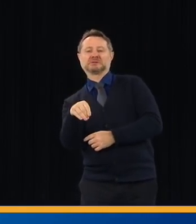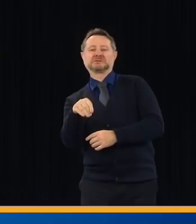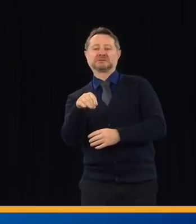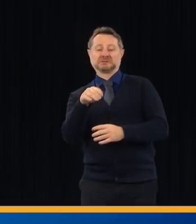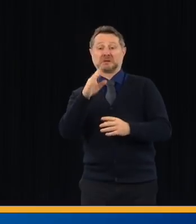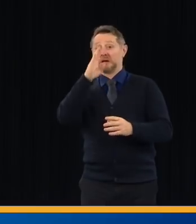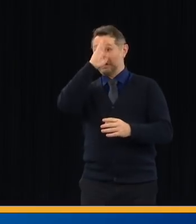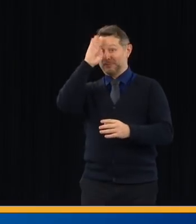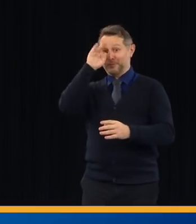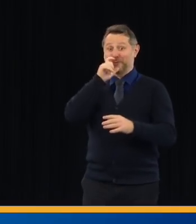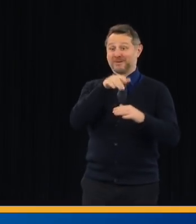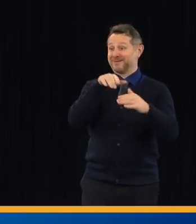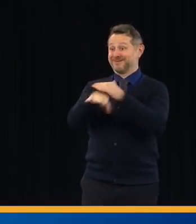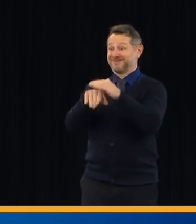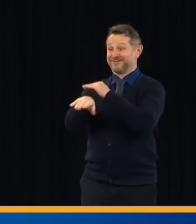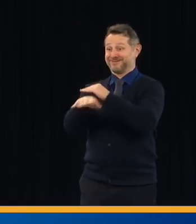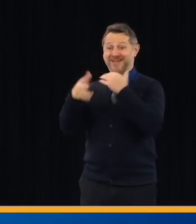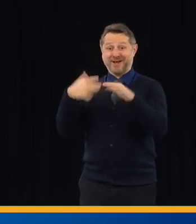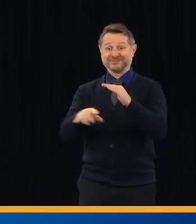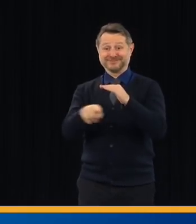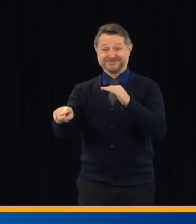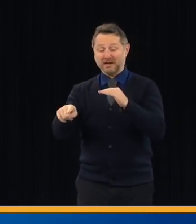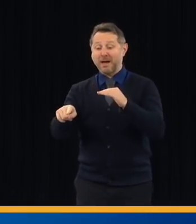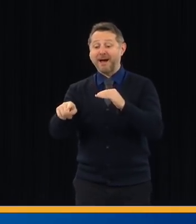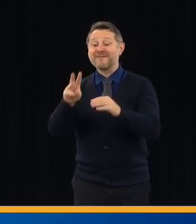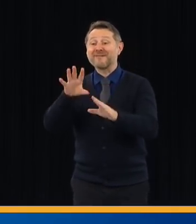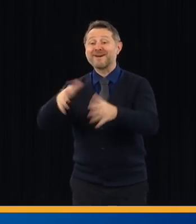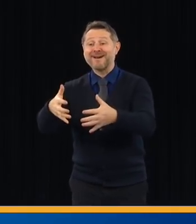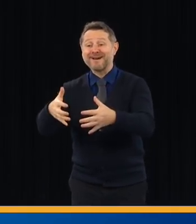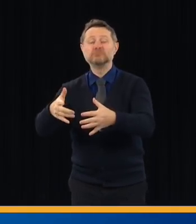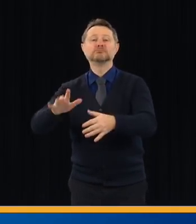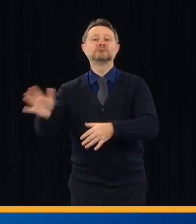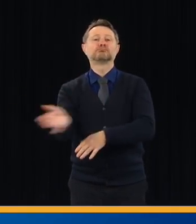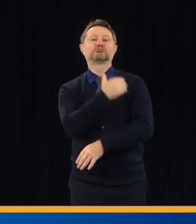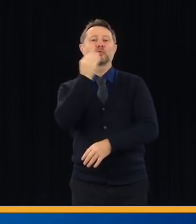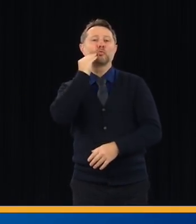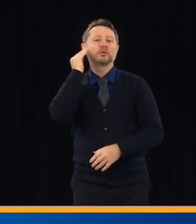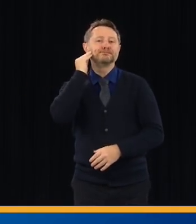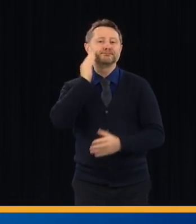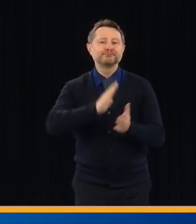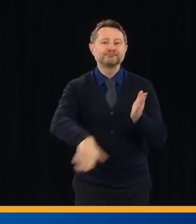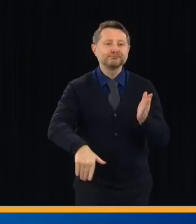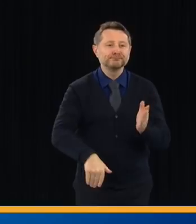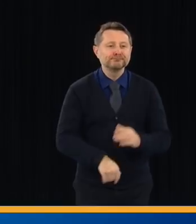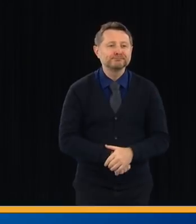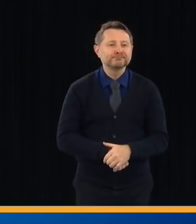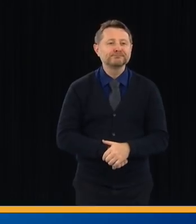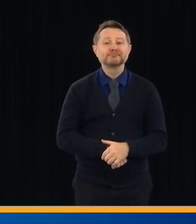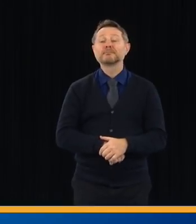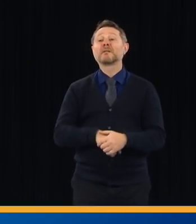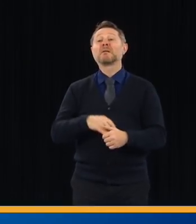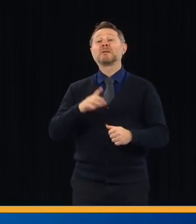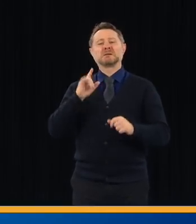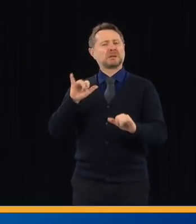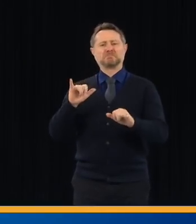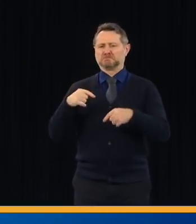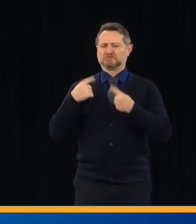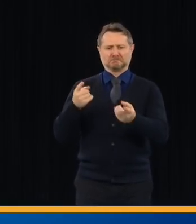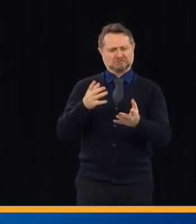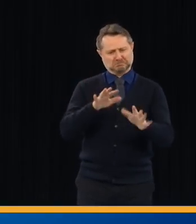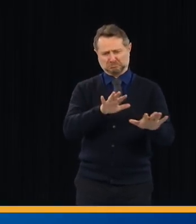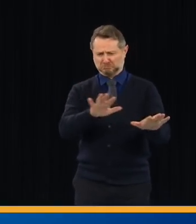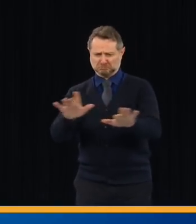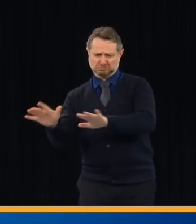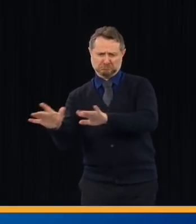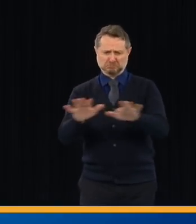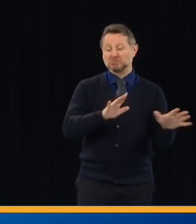been hospitalized have been discharged. That's what we've been saying all along. Most people won't be